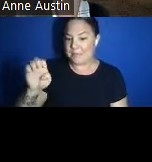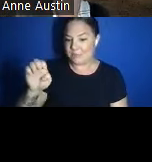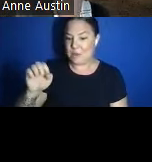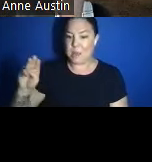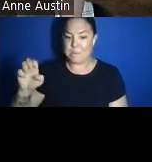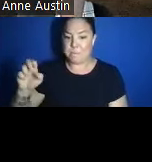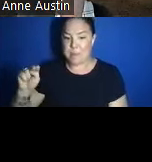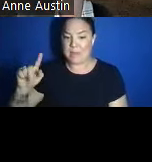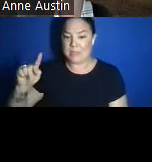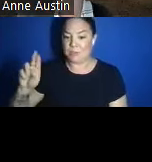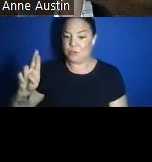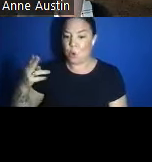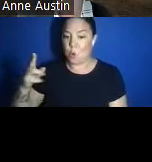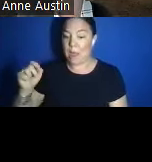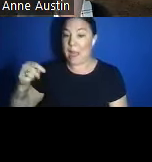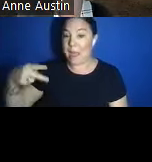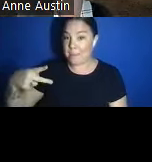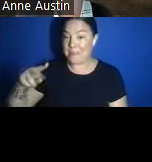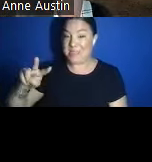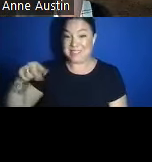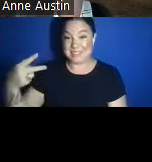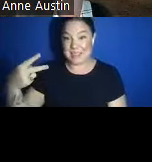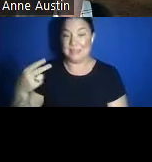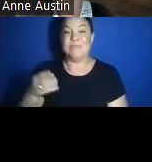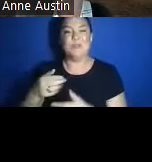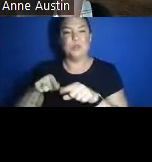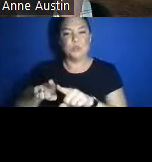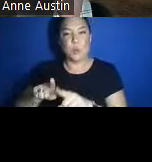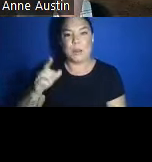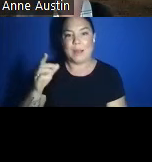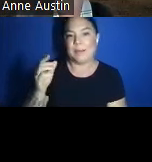during excavations in 1891 and 1922.